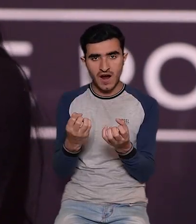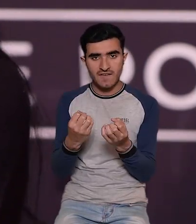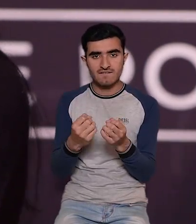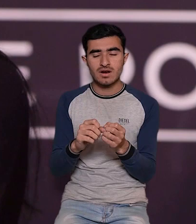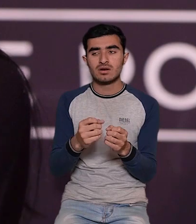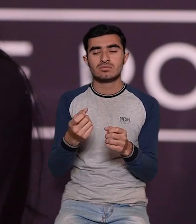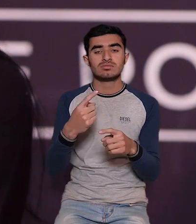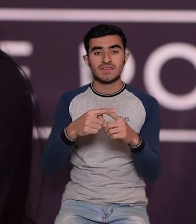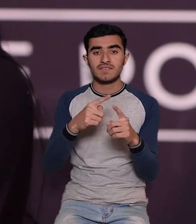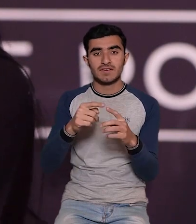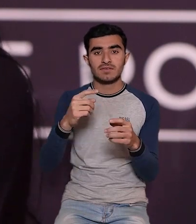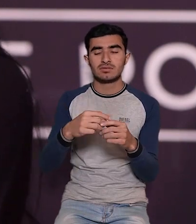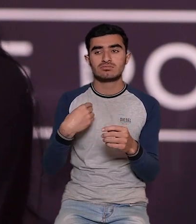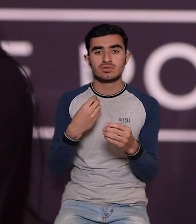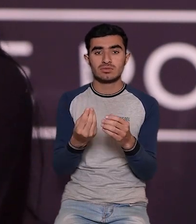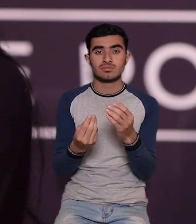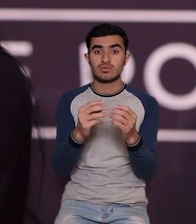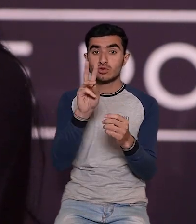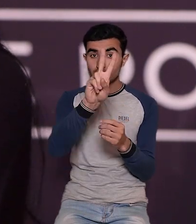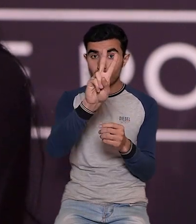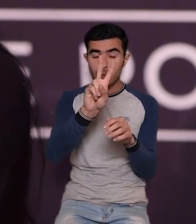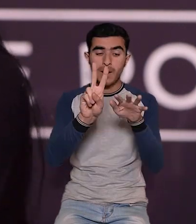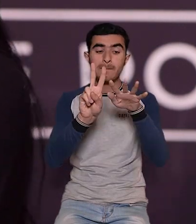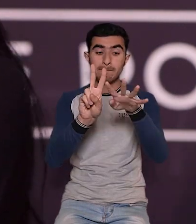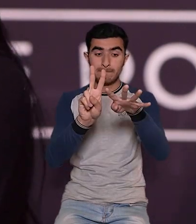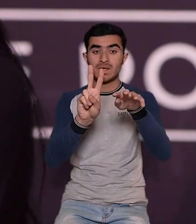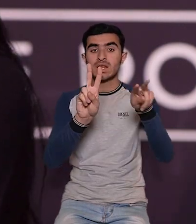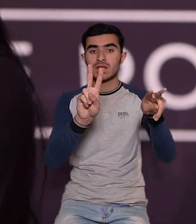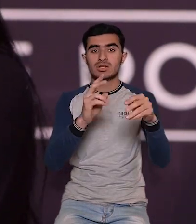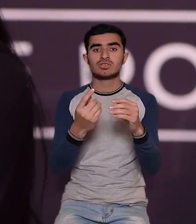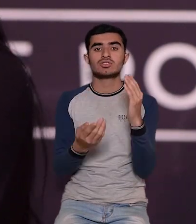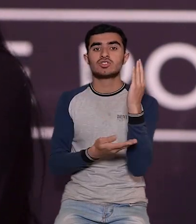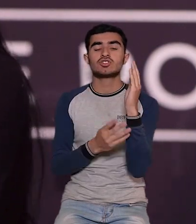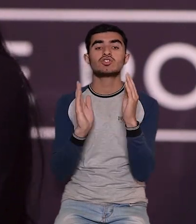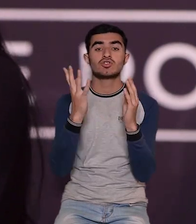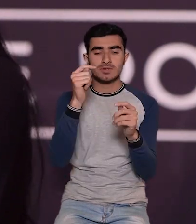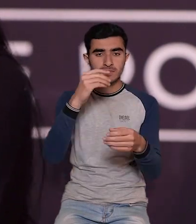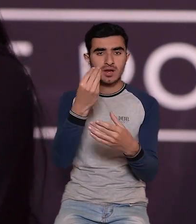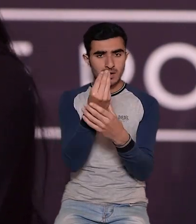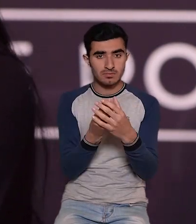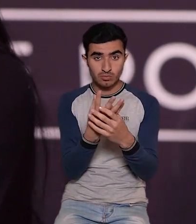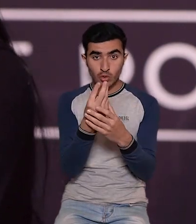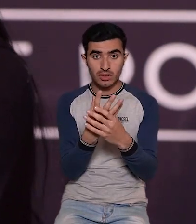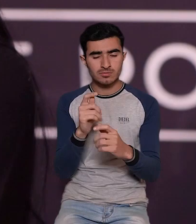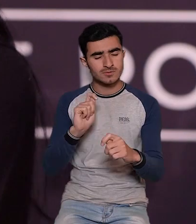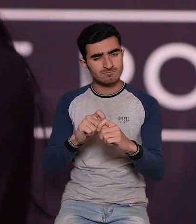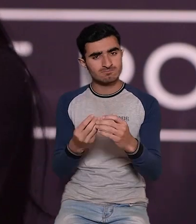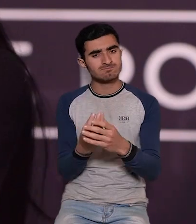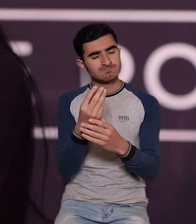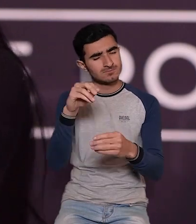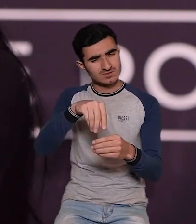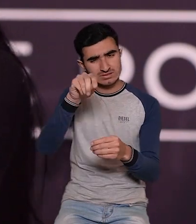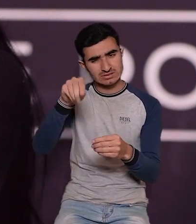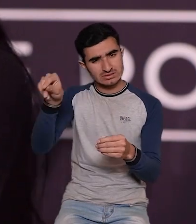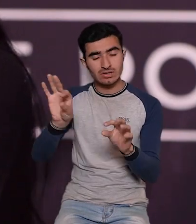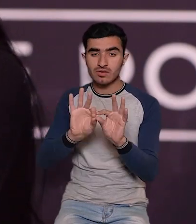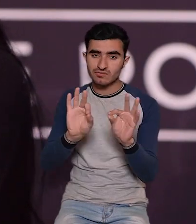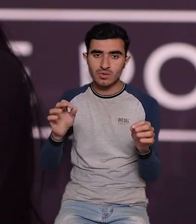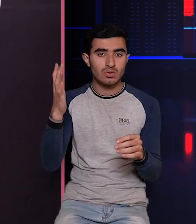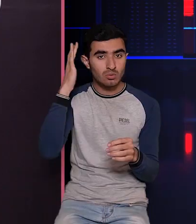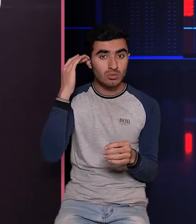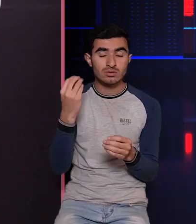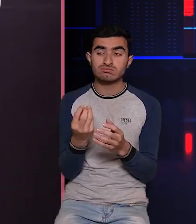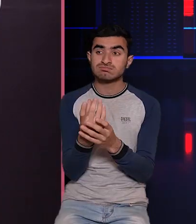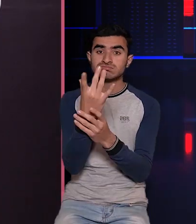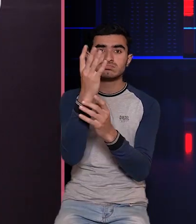over 2 million trees in the city of Lahore in the urban setting. And I think it was very important because through research, we found out